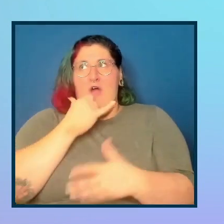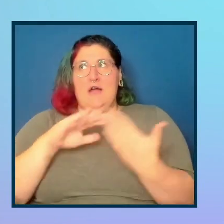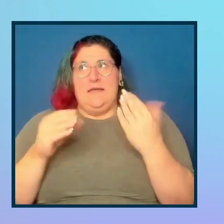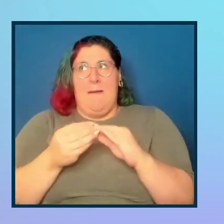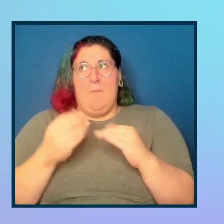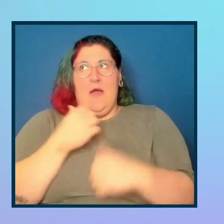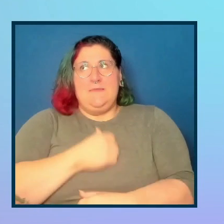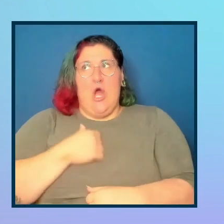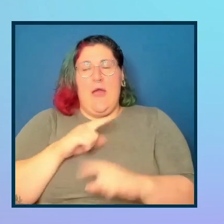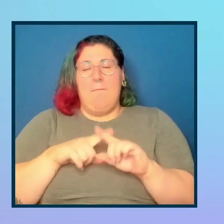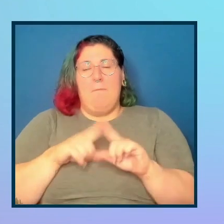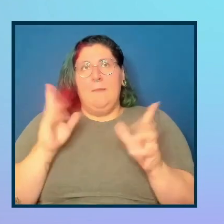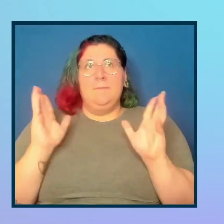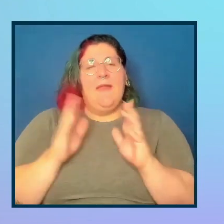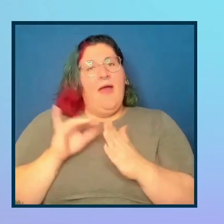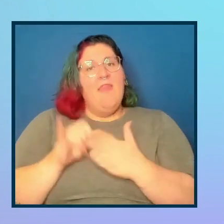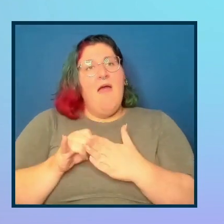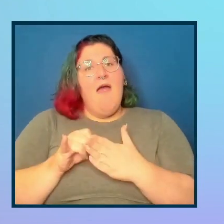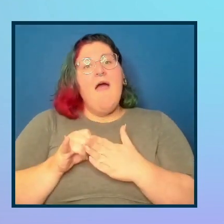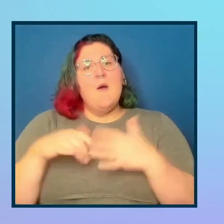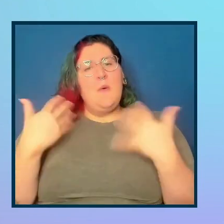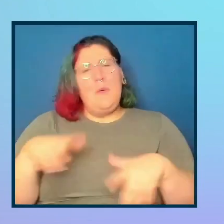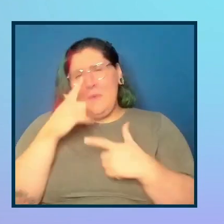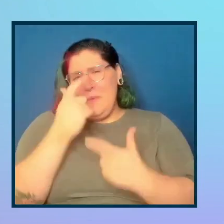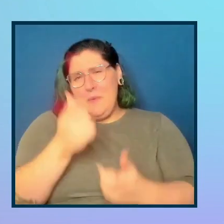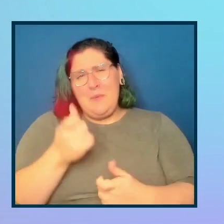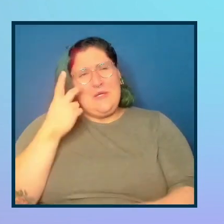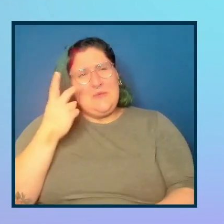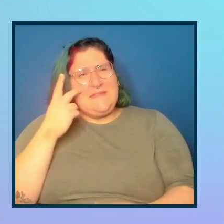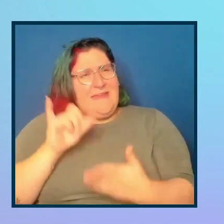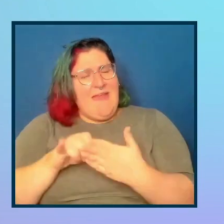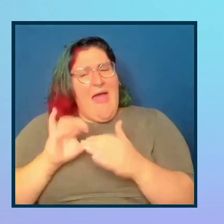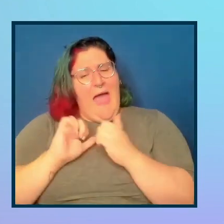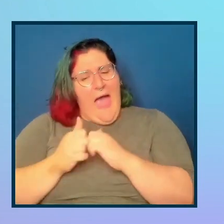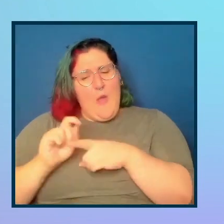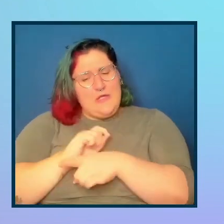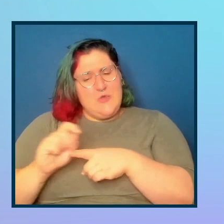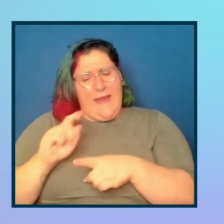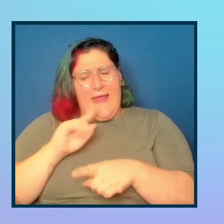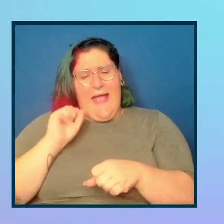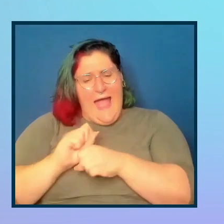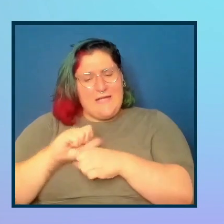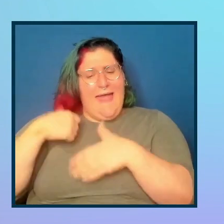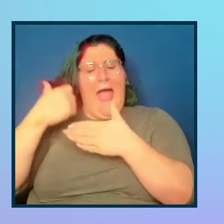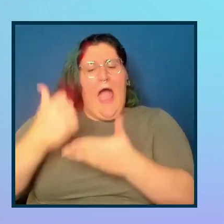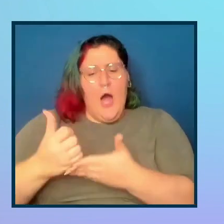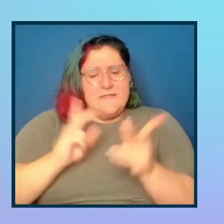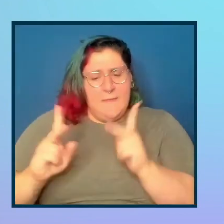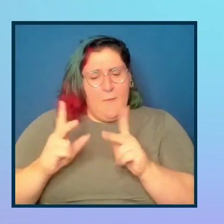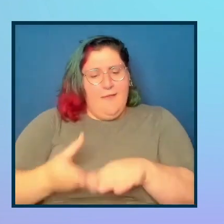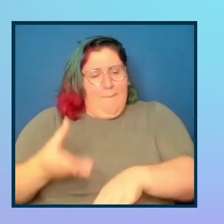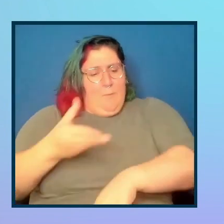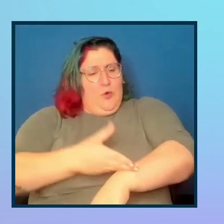of my head. But it's so fascinating to see how the training actually helps people do better at their